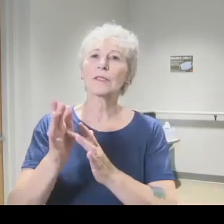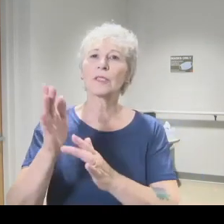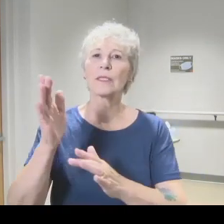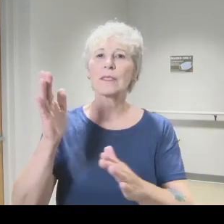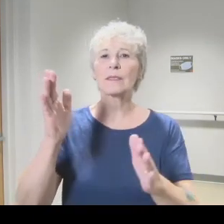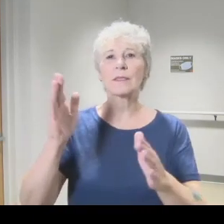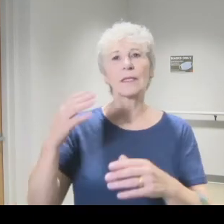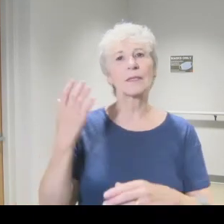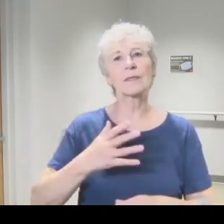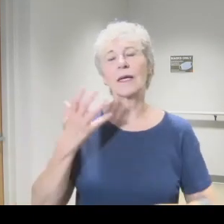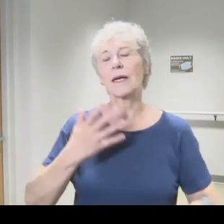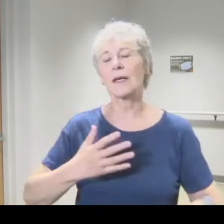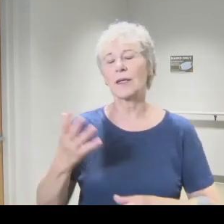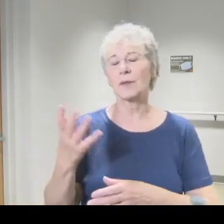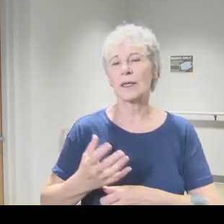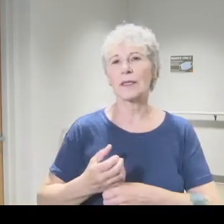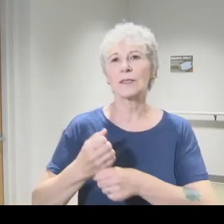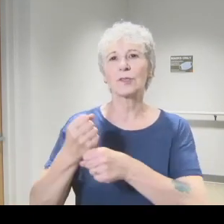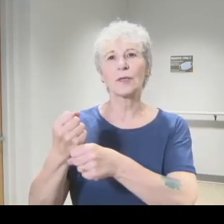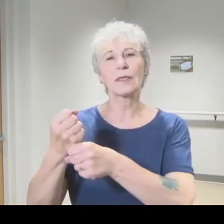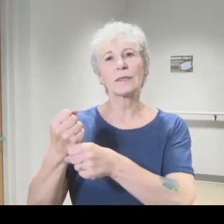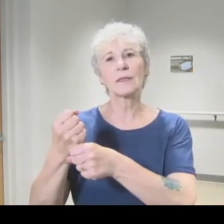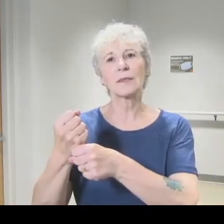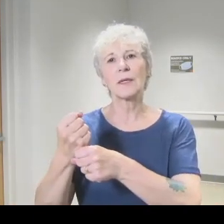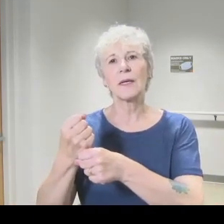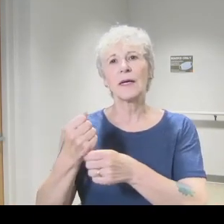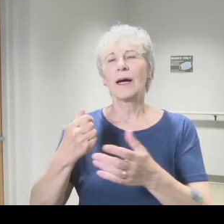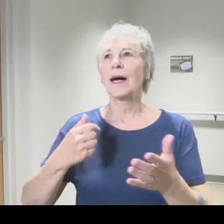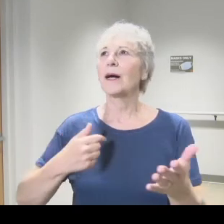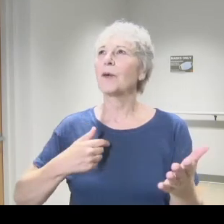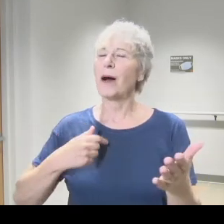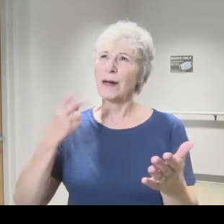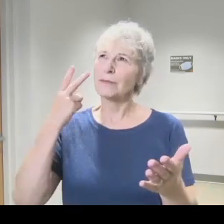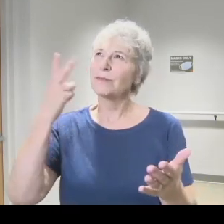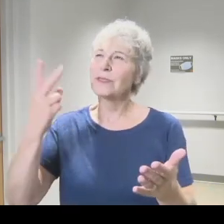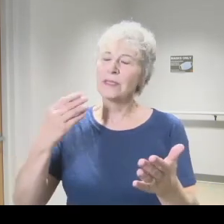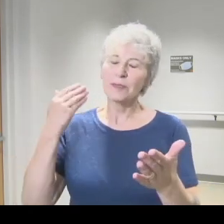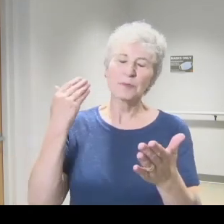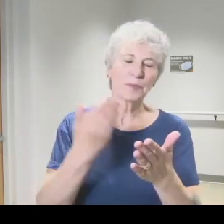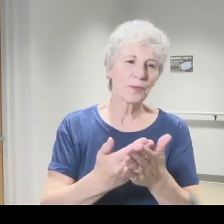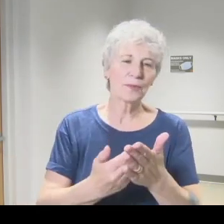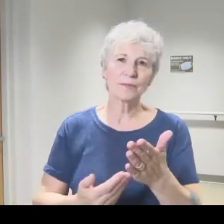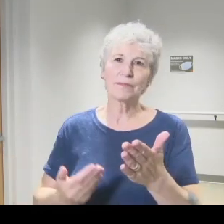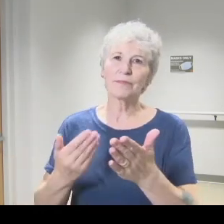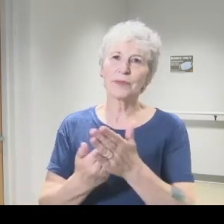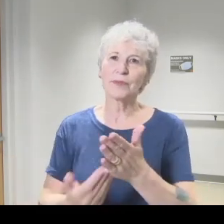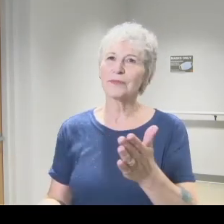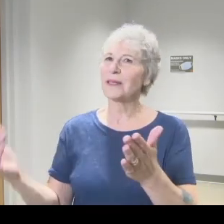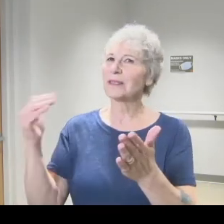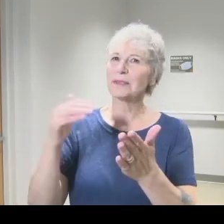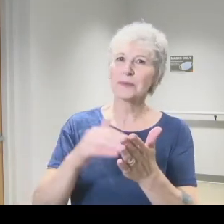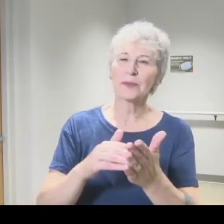Jesus, Jesus, how I trust him, how I proved him